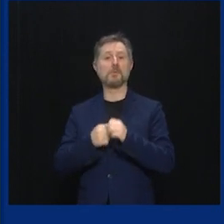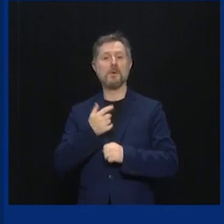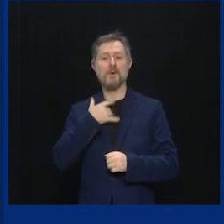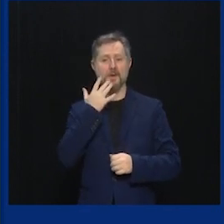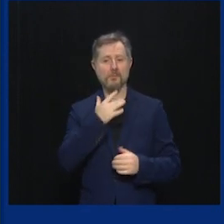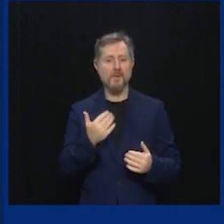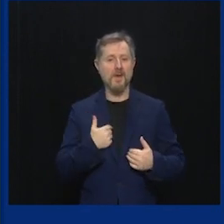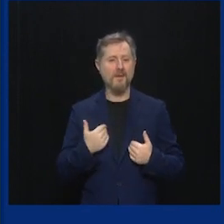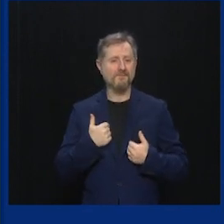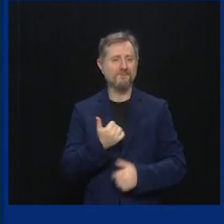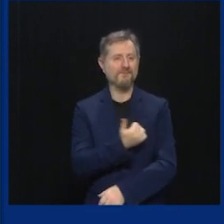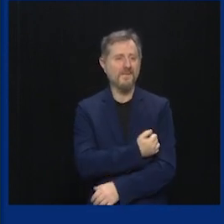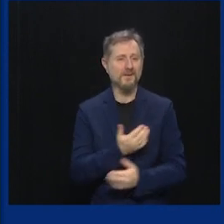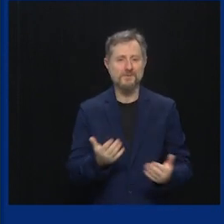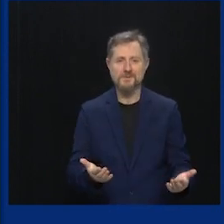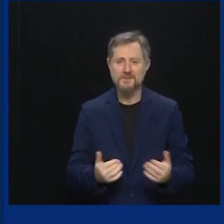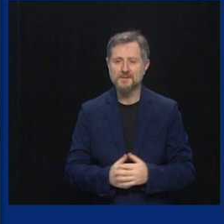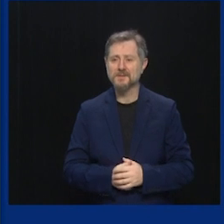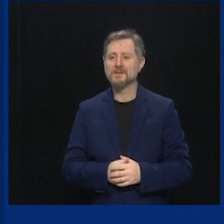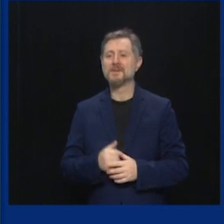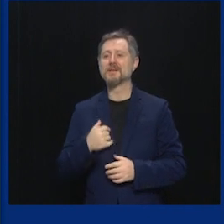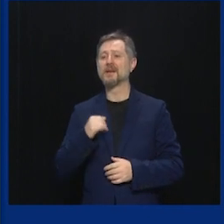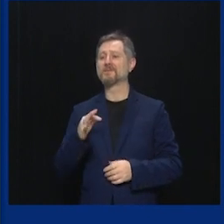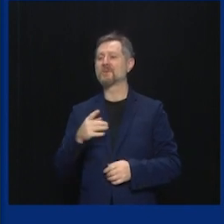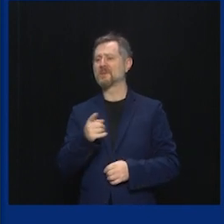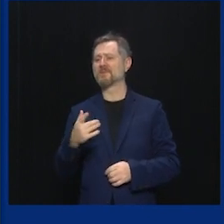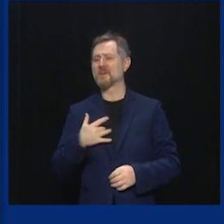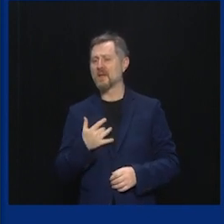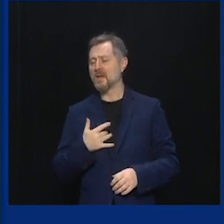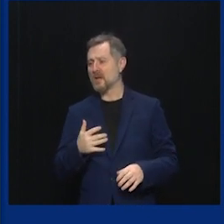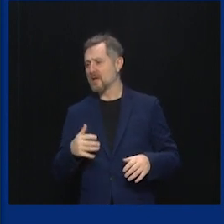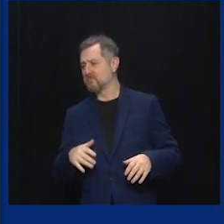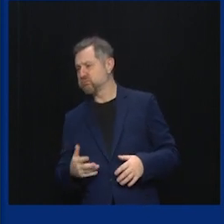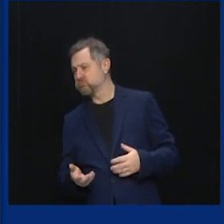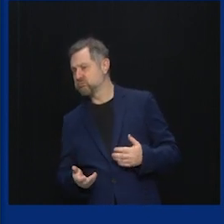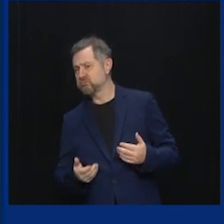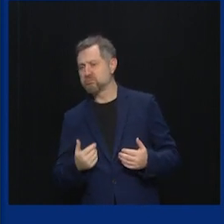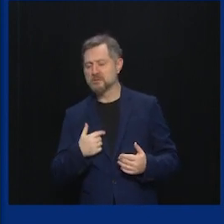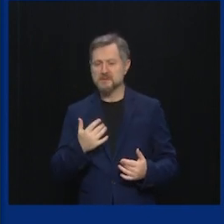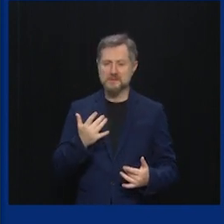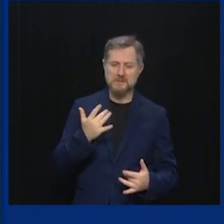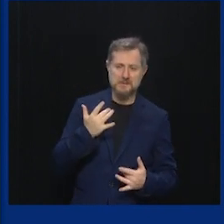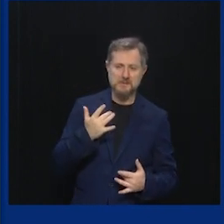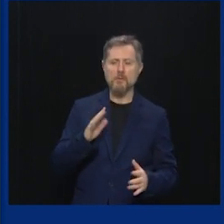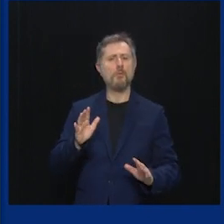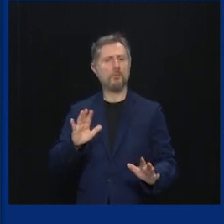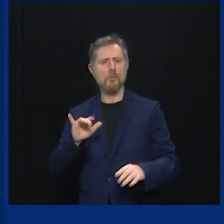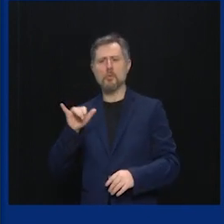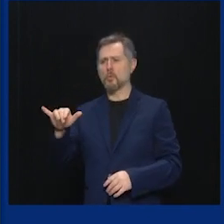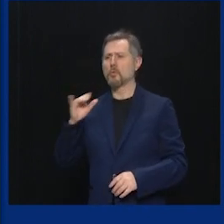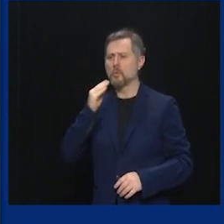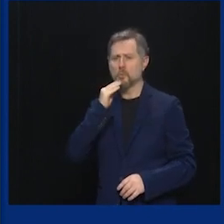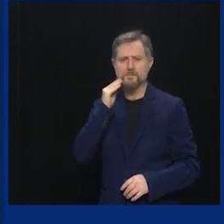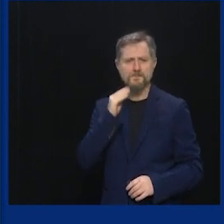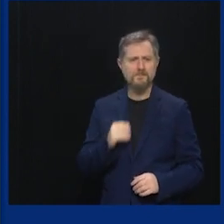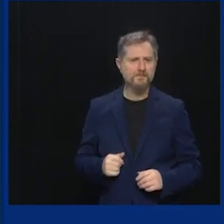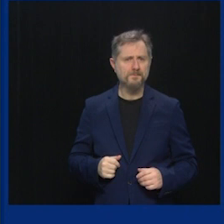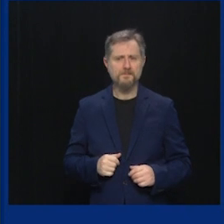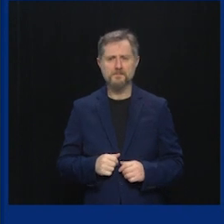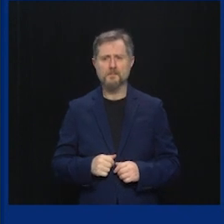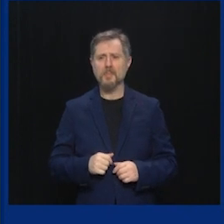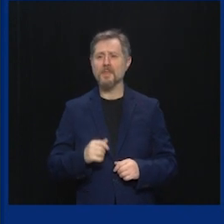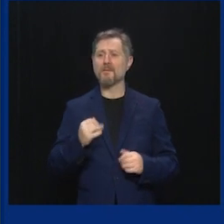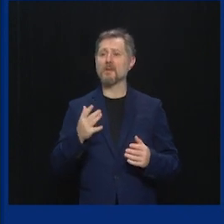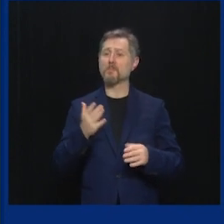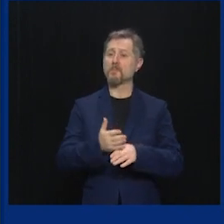well, stay home. Hopefully everybody gets the flu shot, because this is a season when people get sick anyhow. So we've been making these preparations even before this